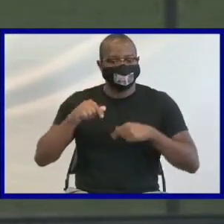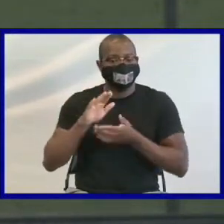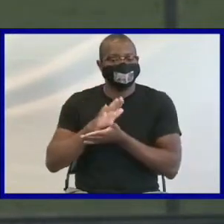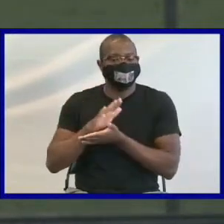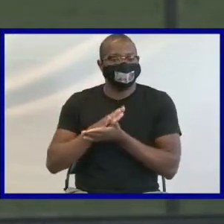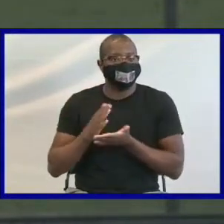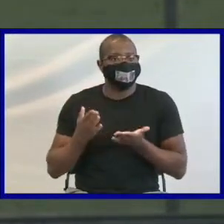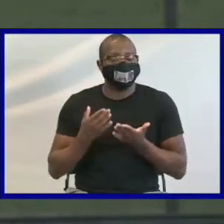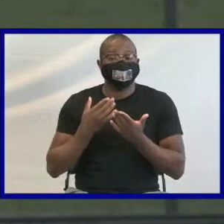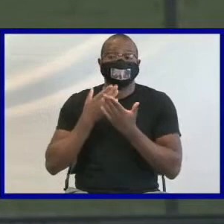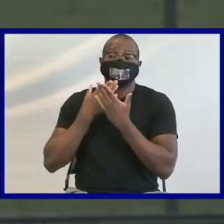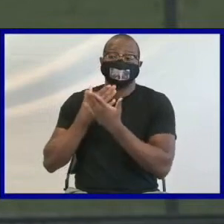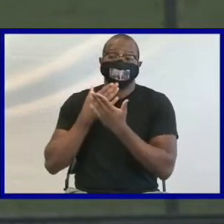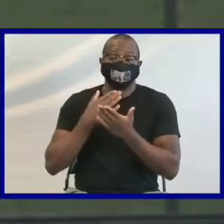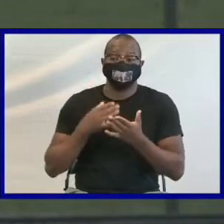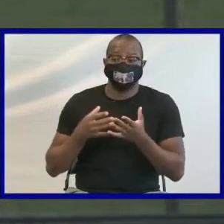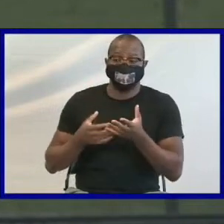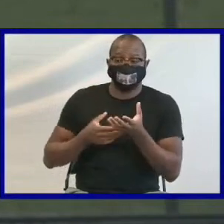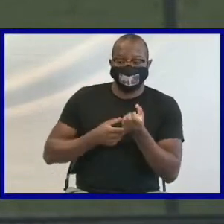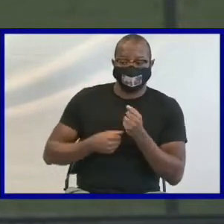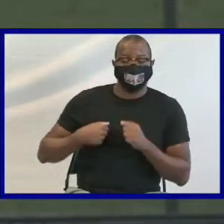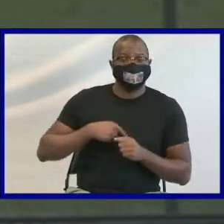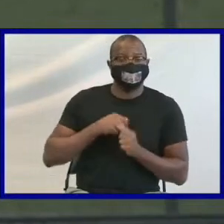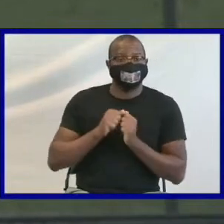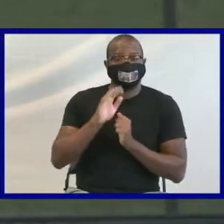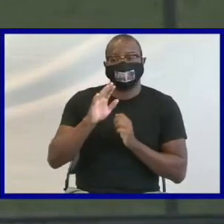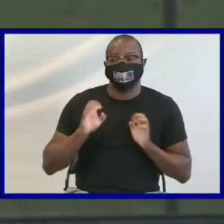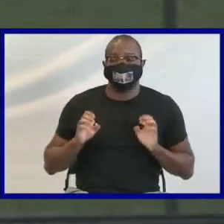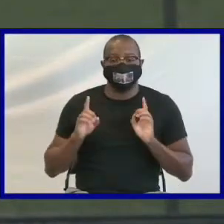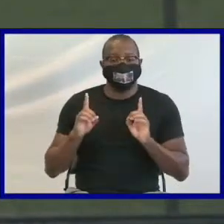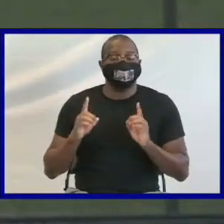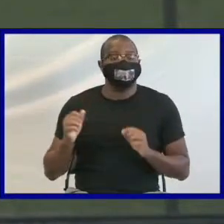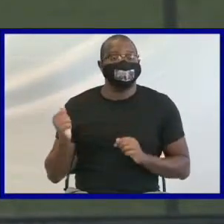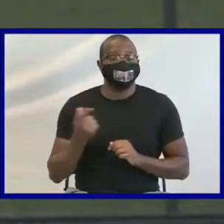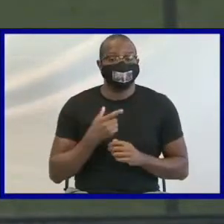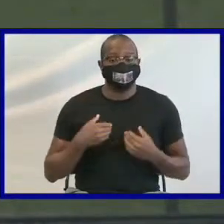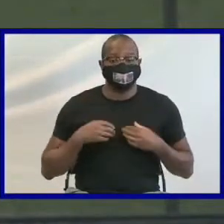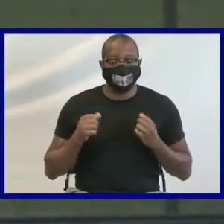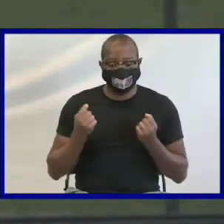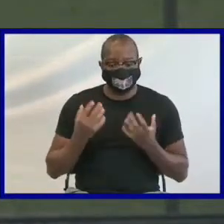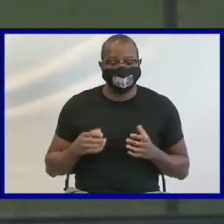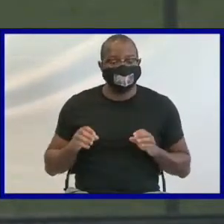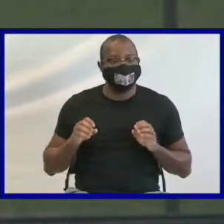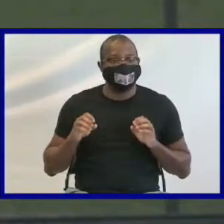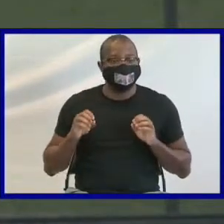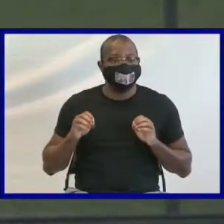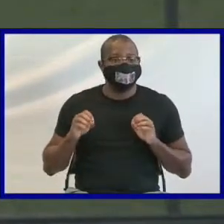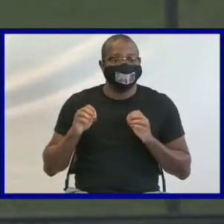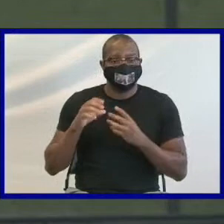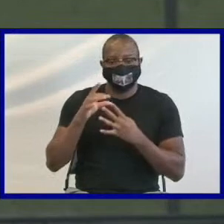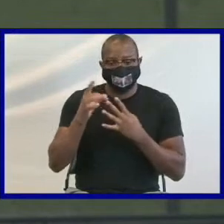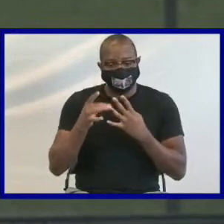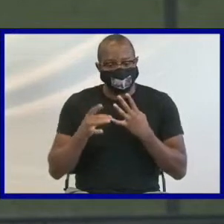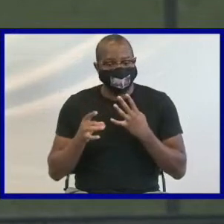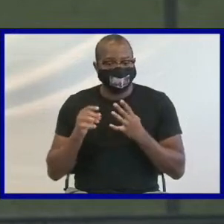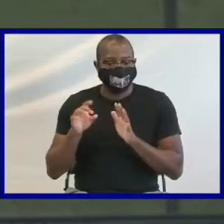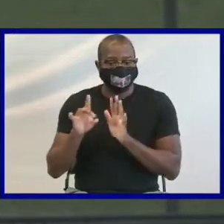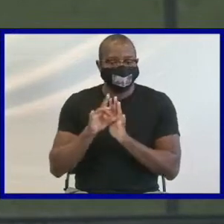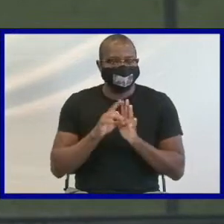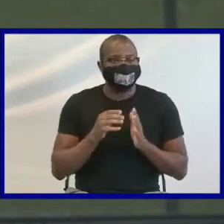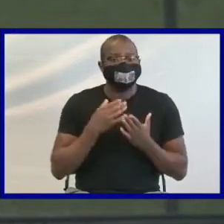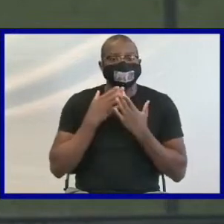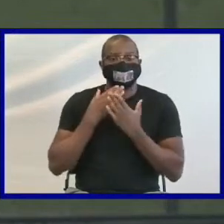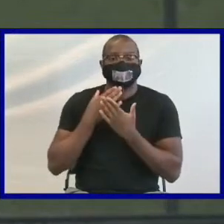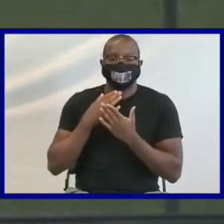with your higher education. You all had many options to choose from, and I'm certainly hopeful that you felt